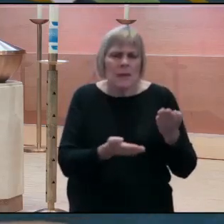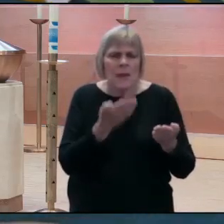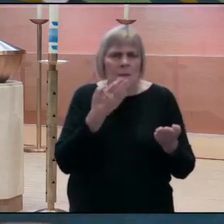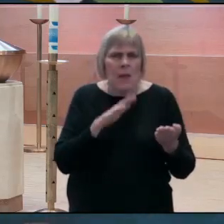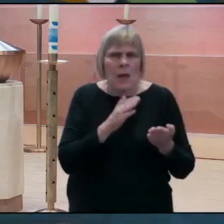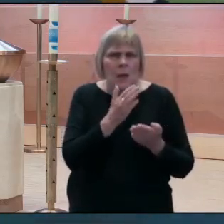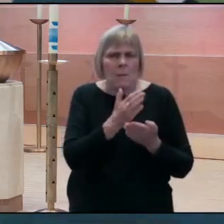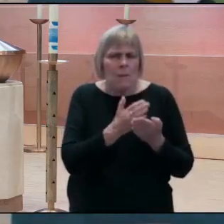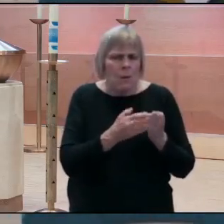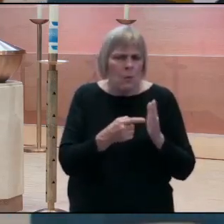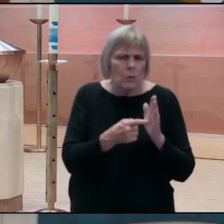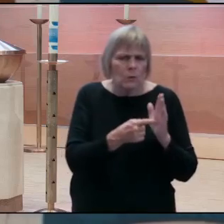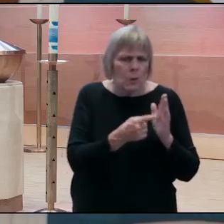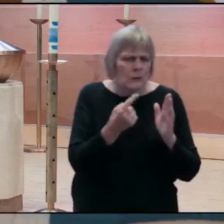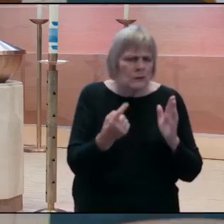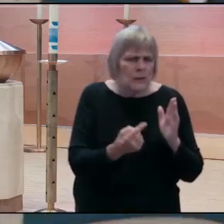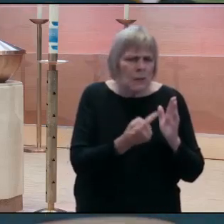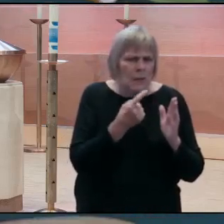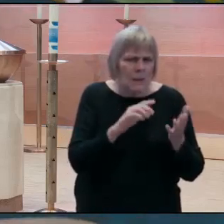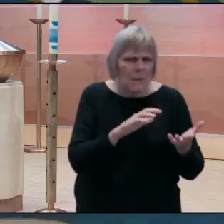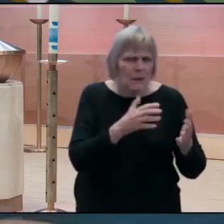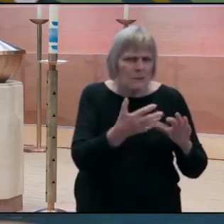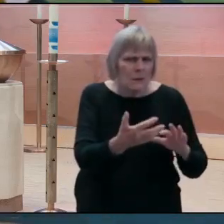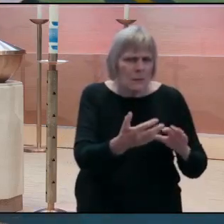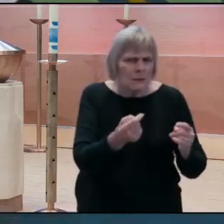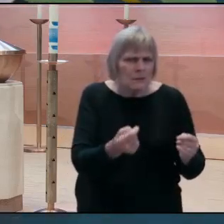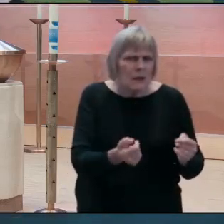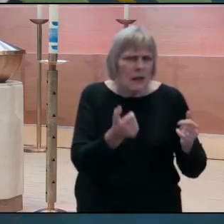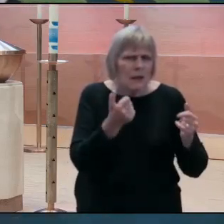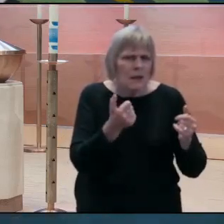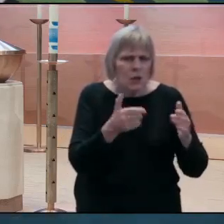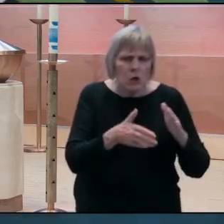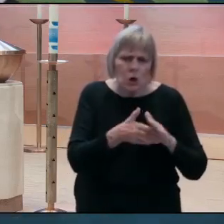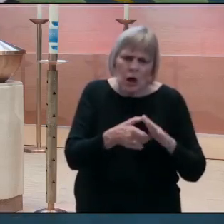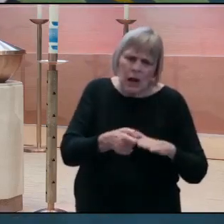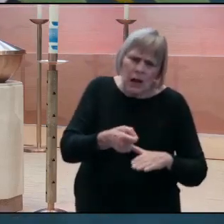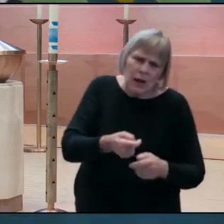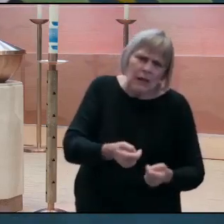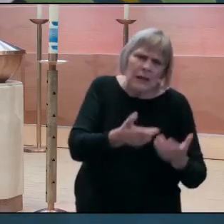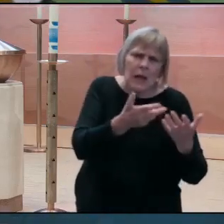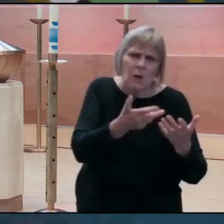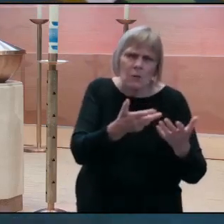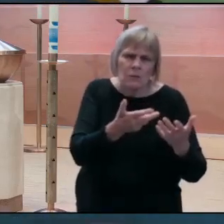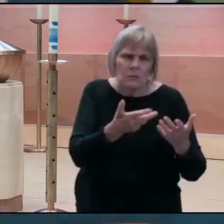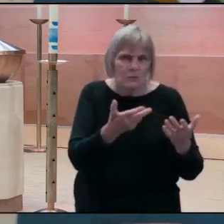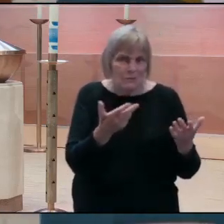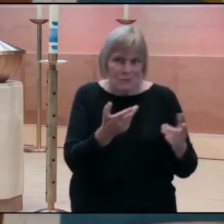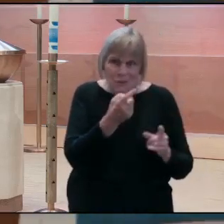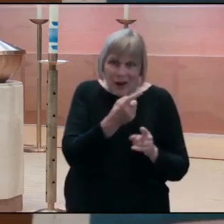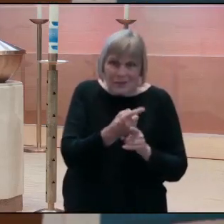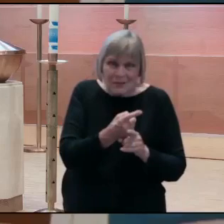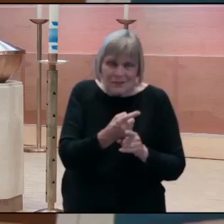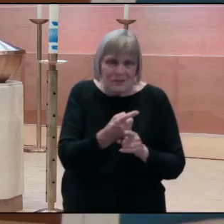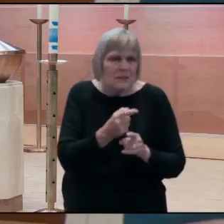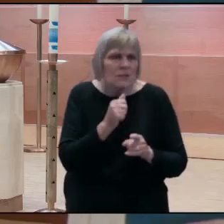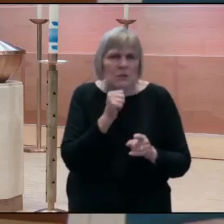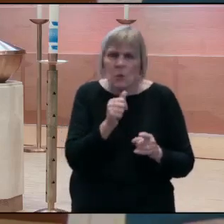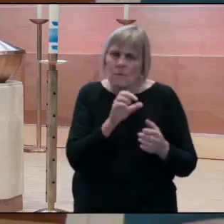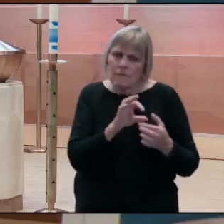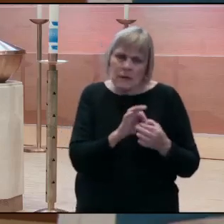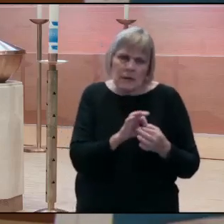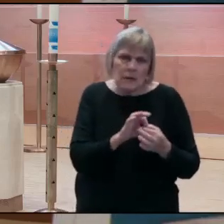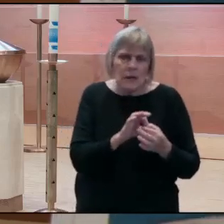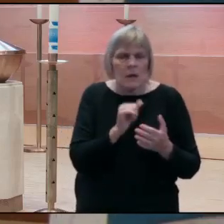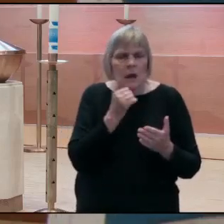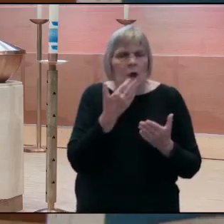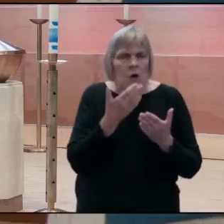you gets revealed, you mess up, suddenly you're kicked out. I mean, that's cancel culture in a nutshell, right? You no longer are